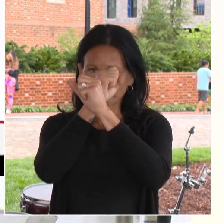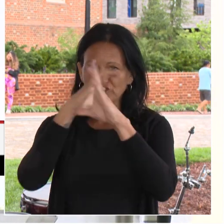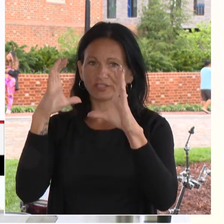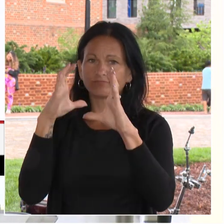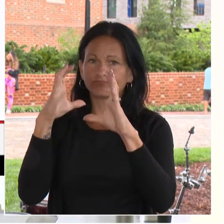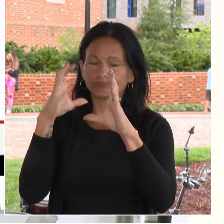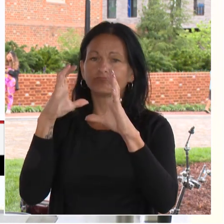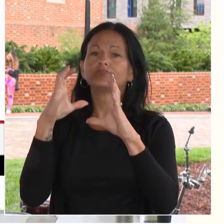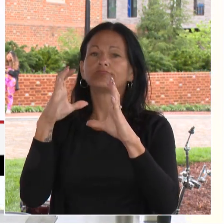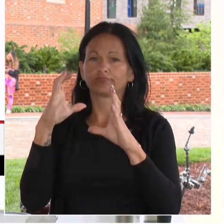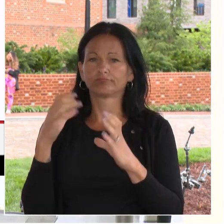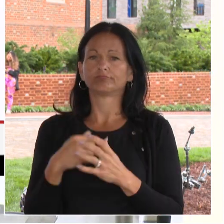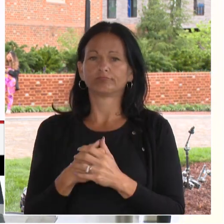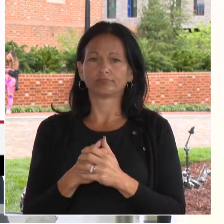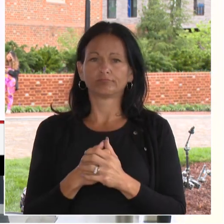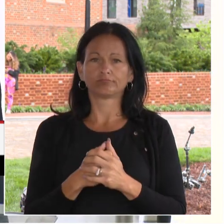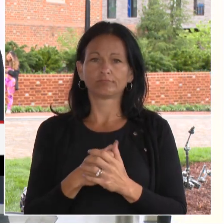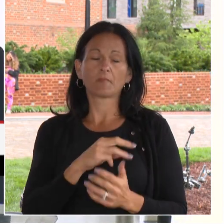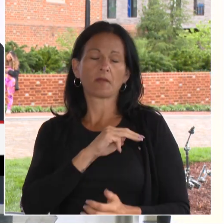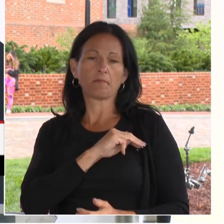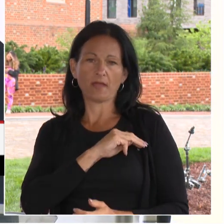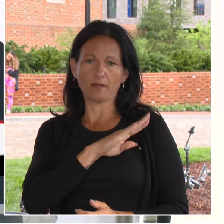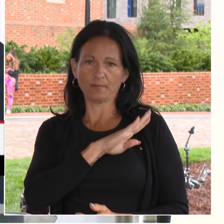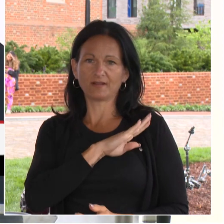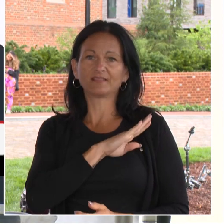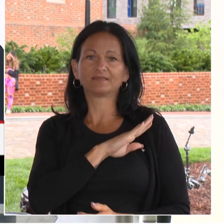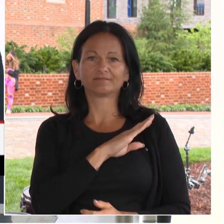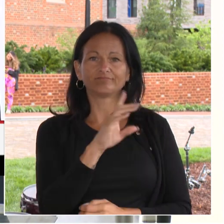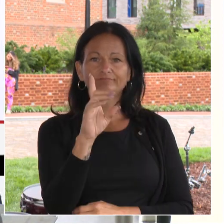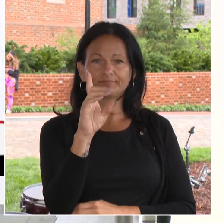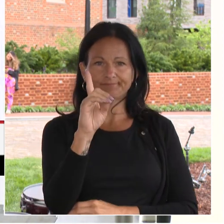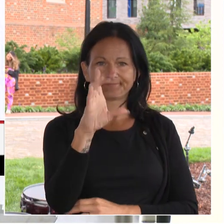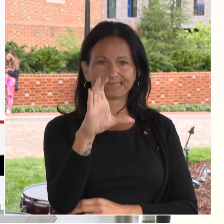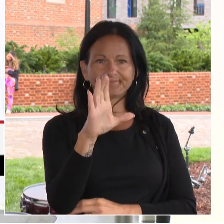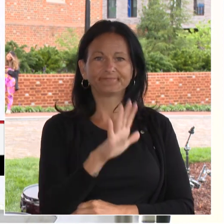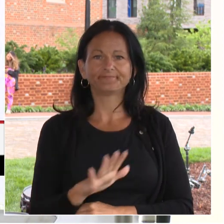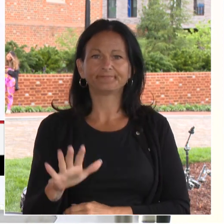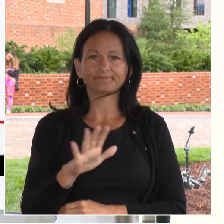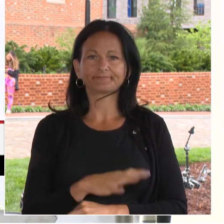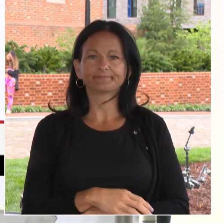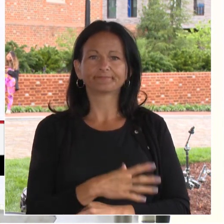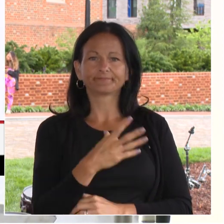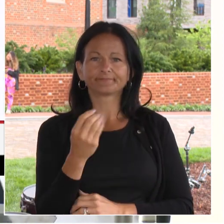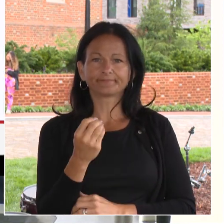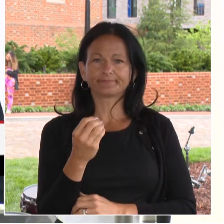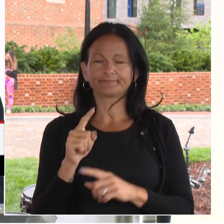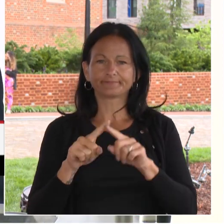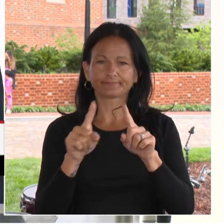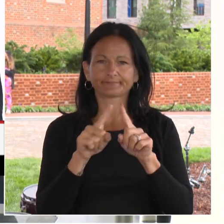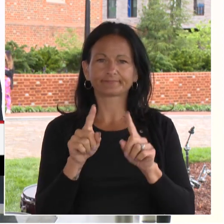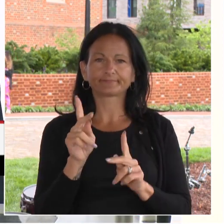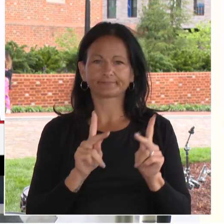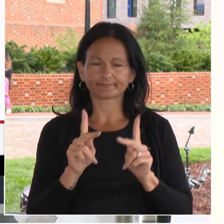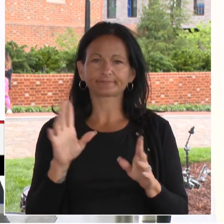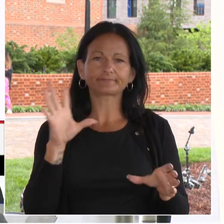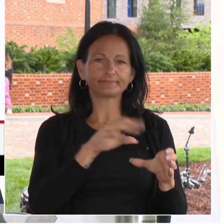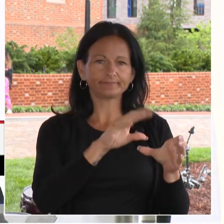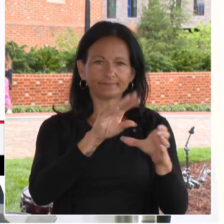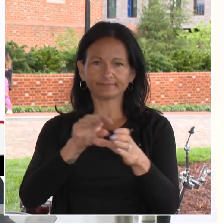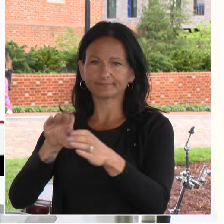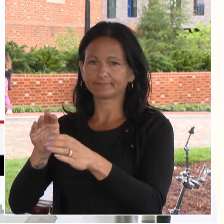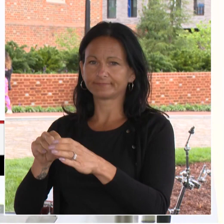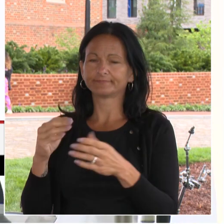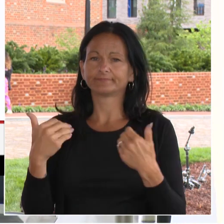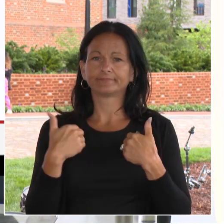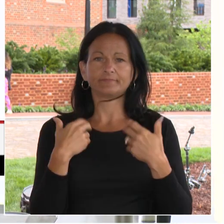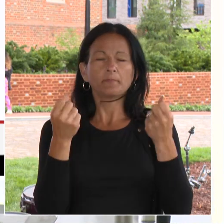council members and our local ANC representatives, Angela Bradbury and Adam Hoyt. And then we have hundreds of designers and